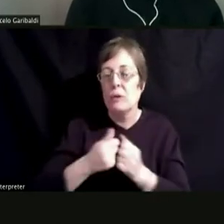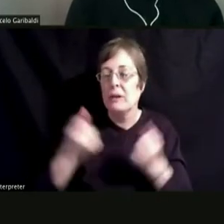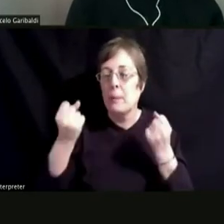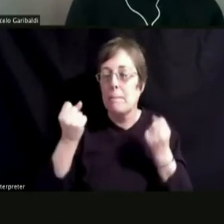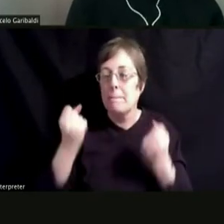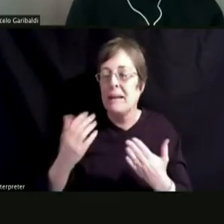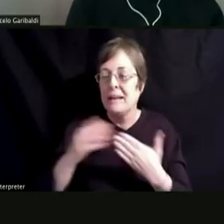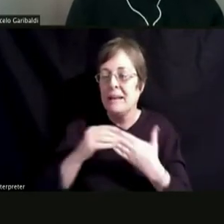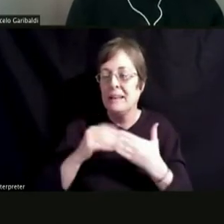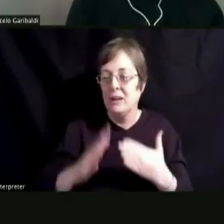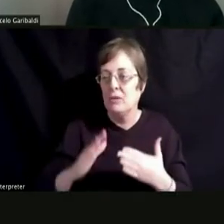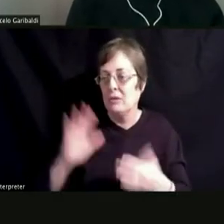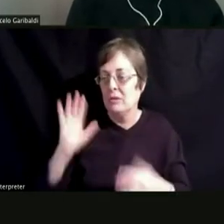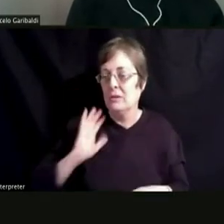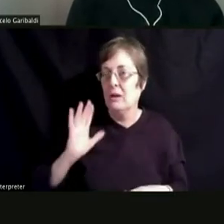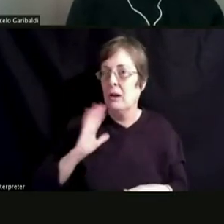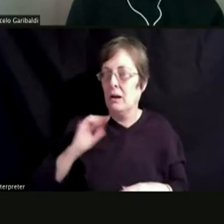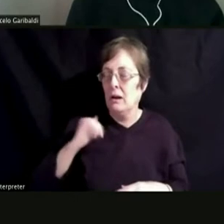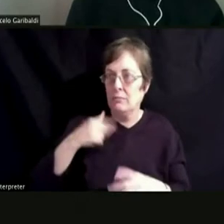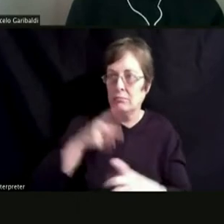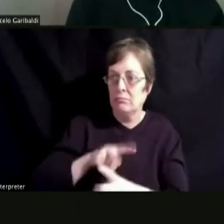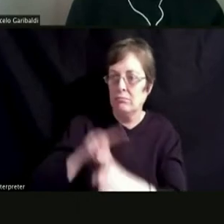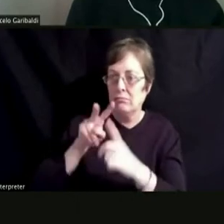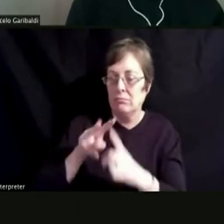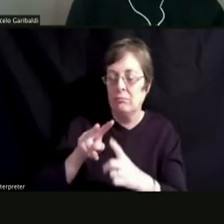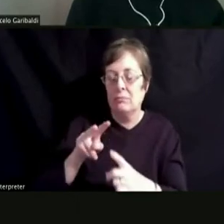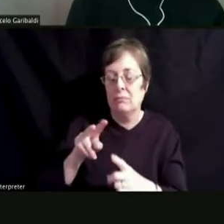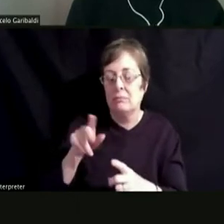and admired, and he would be the one.